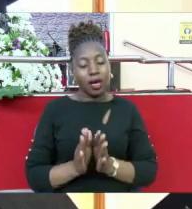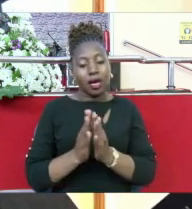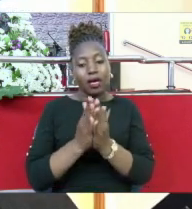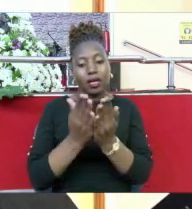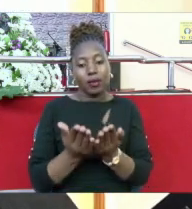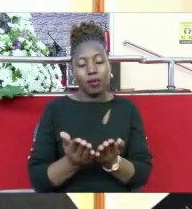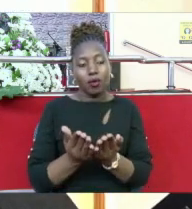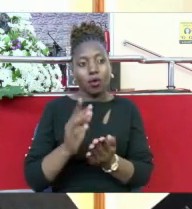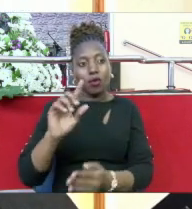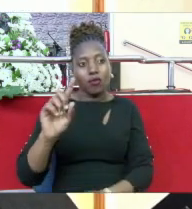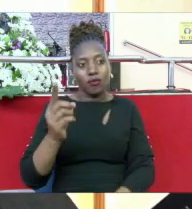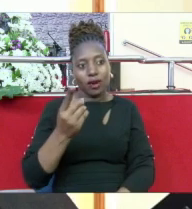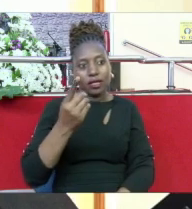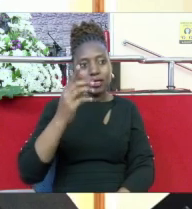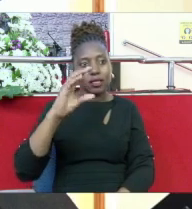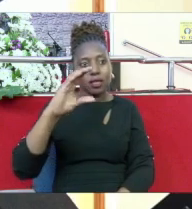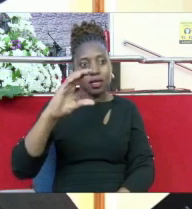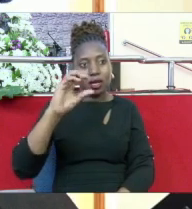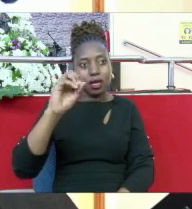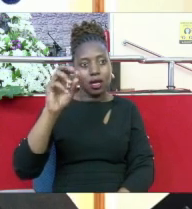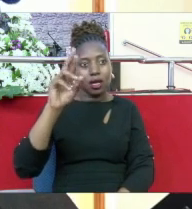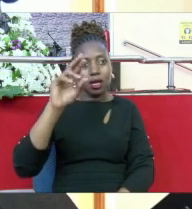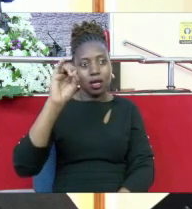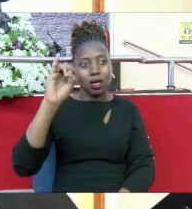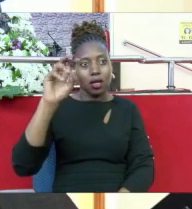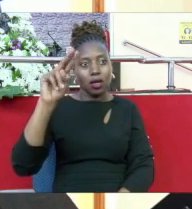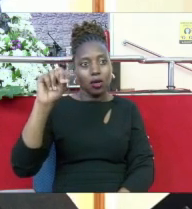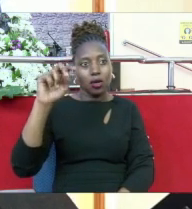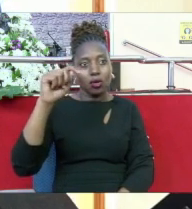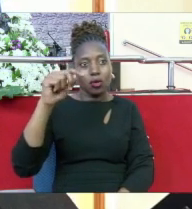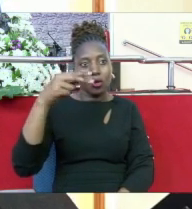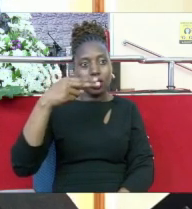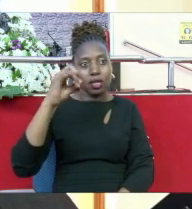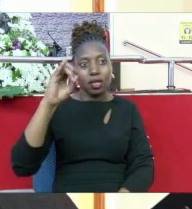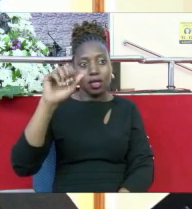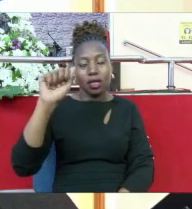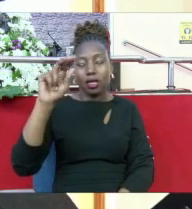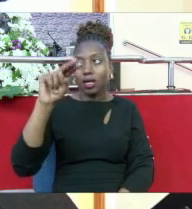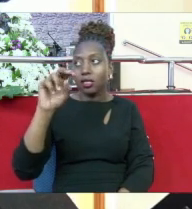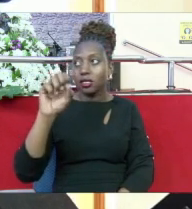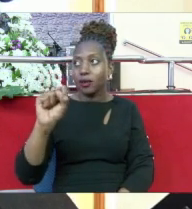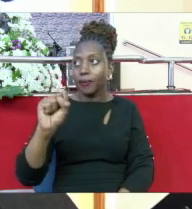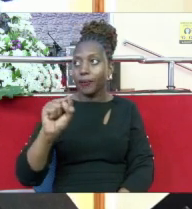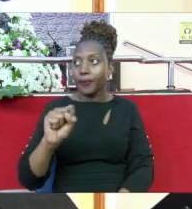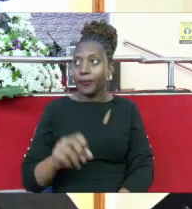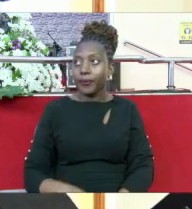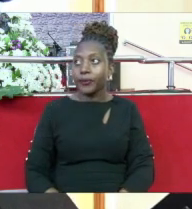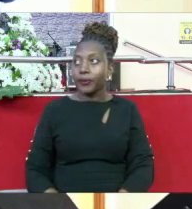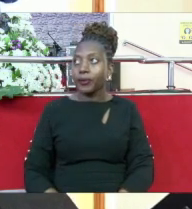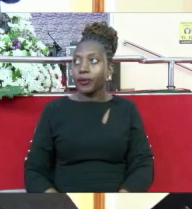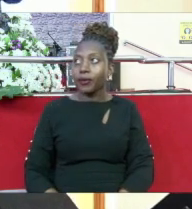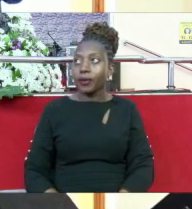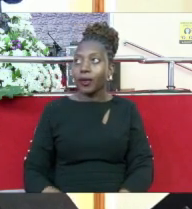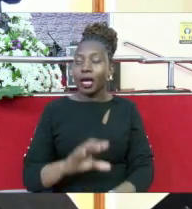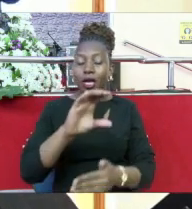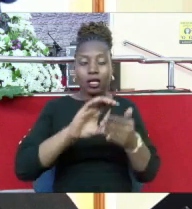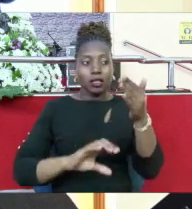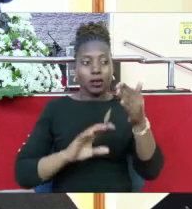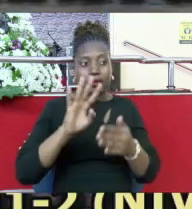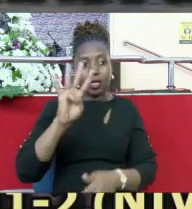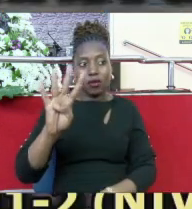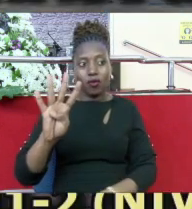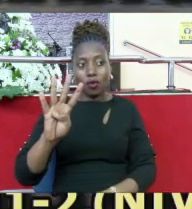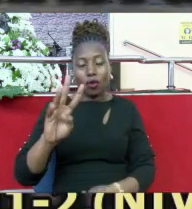4:1-2. Wa Korintho wa kwanza 4 mstari wa kwanza na wa pili. 1 Corinthians